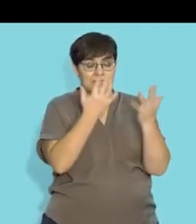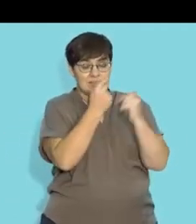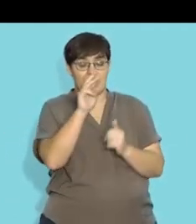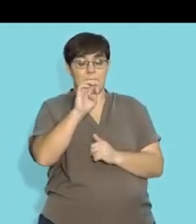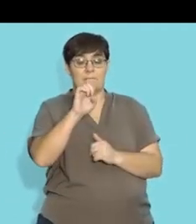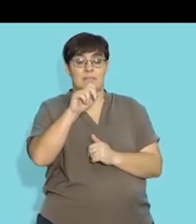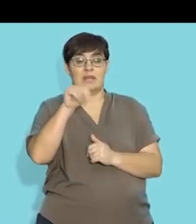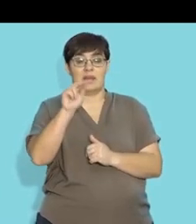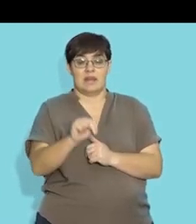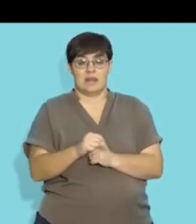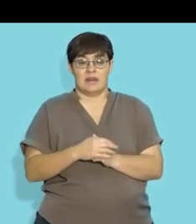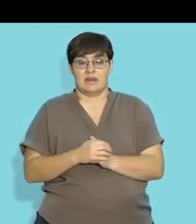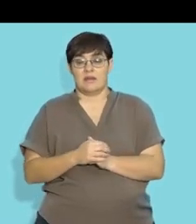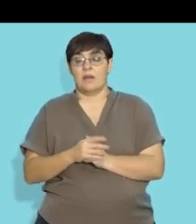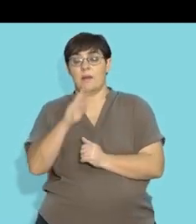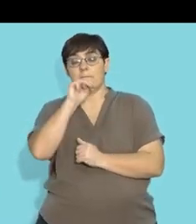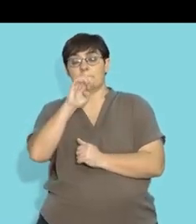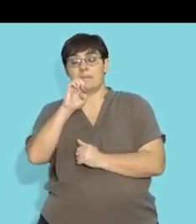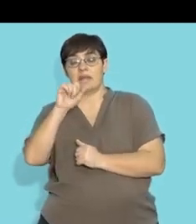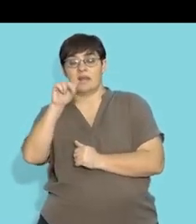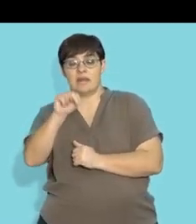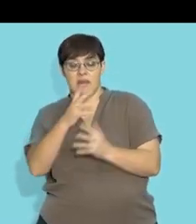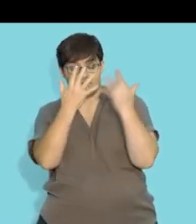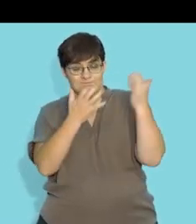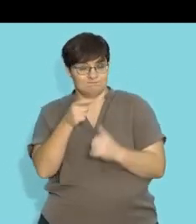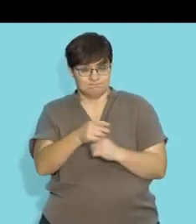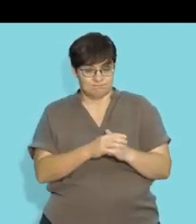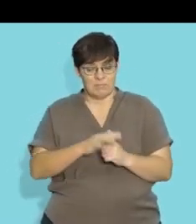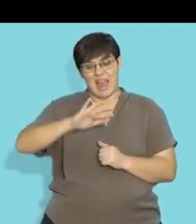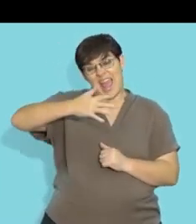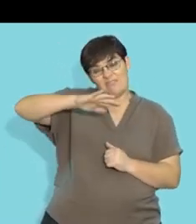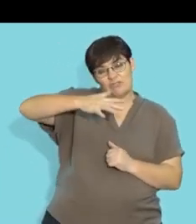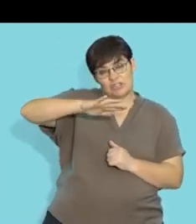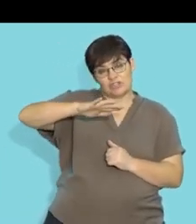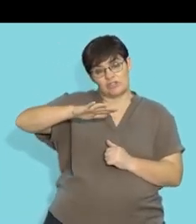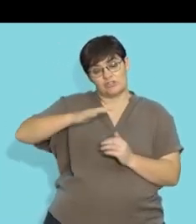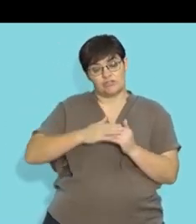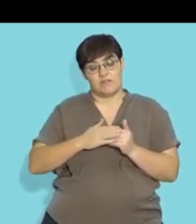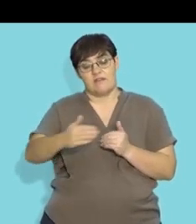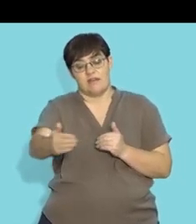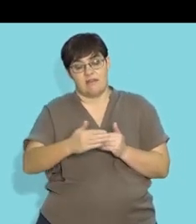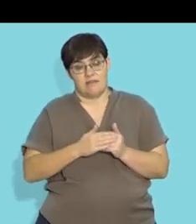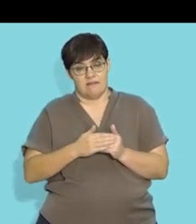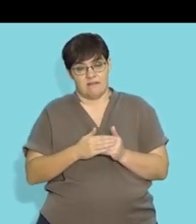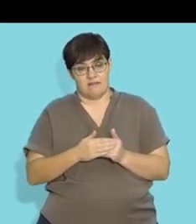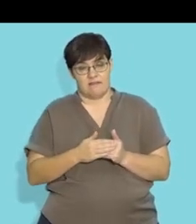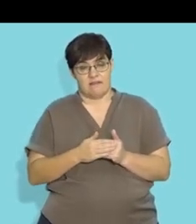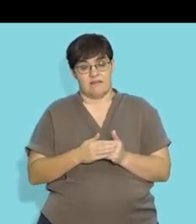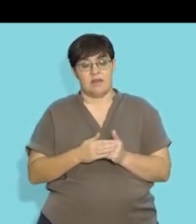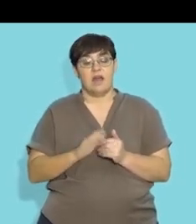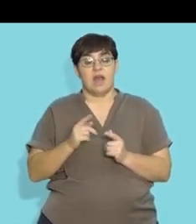we have to calculate the mean. Okay. Another way to calculate the mean. What is the average for the